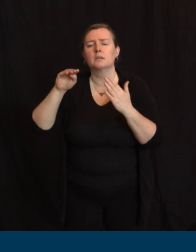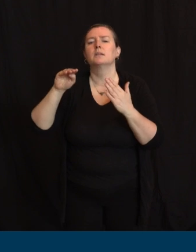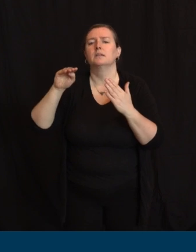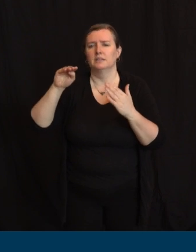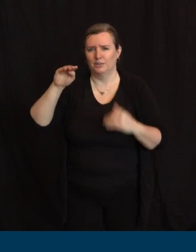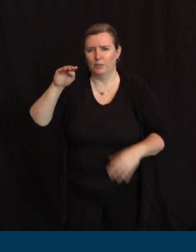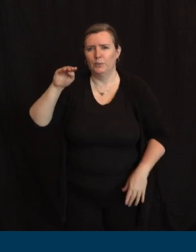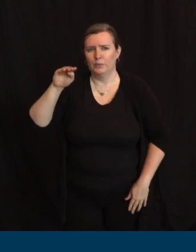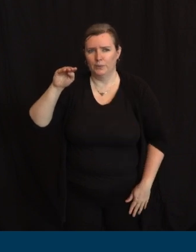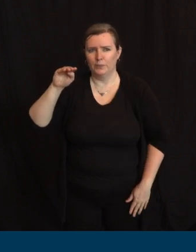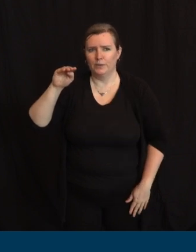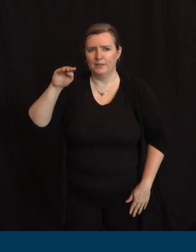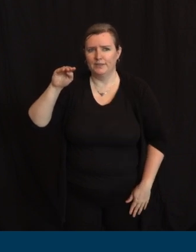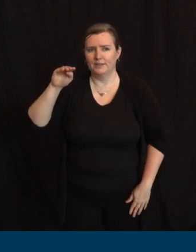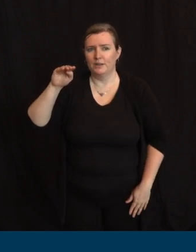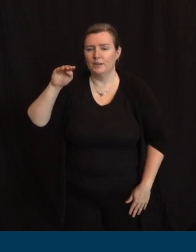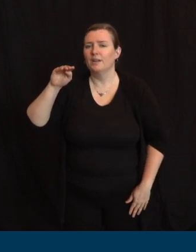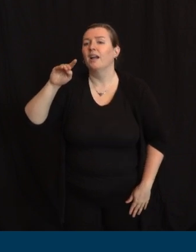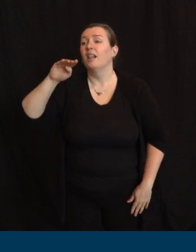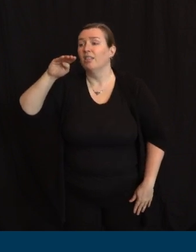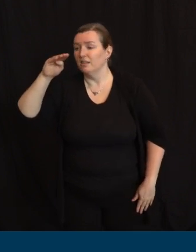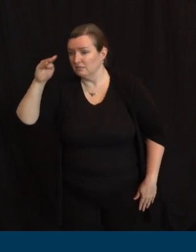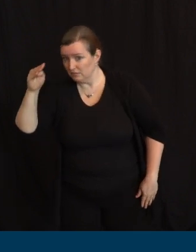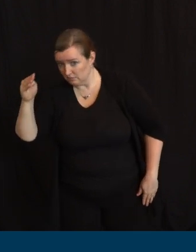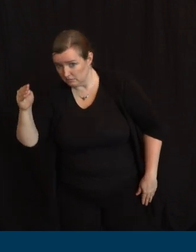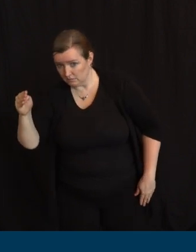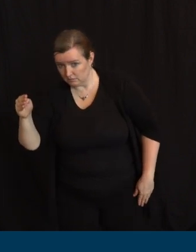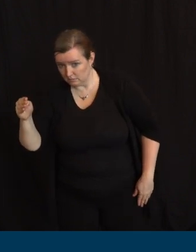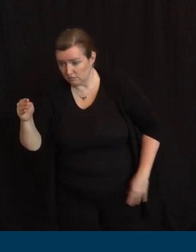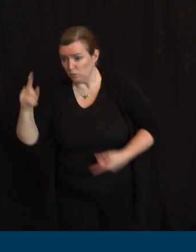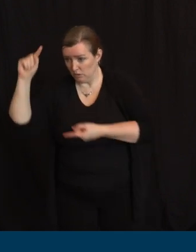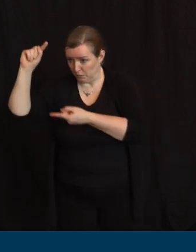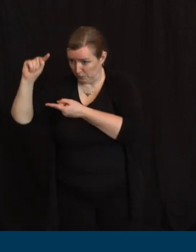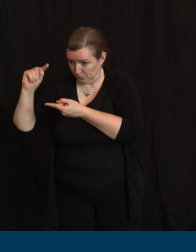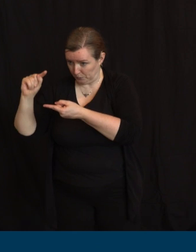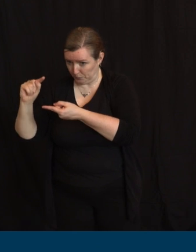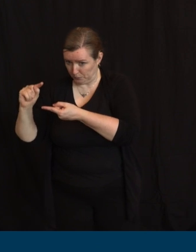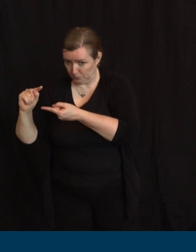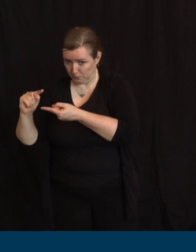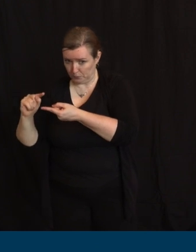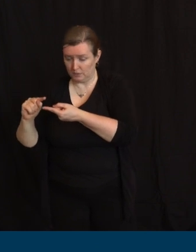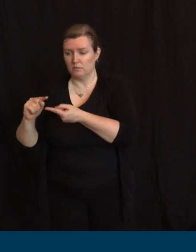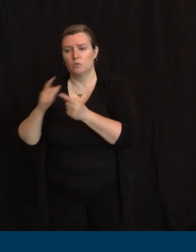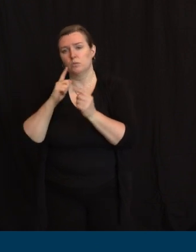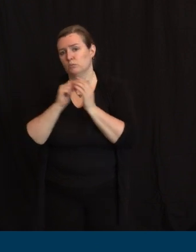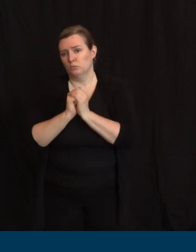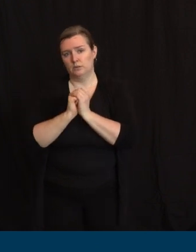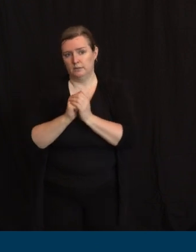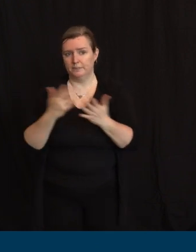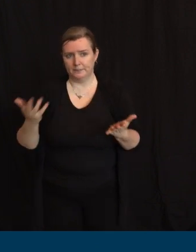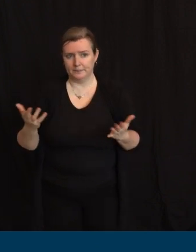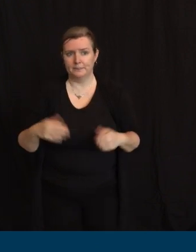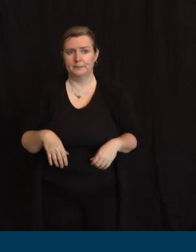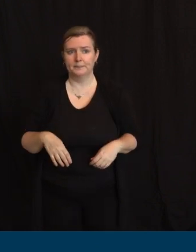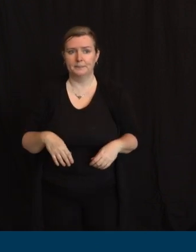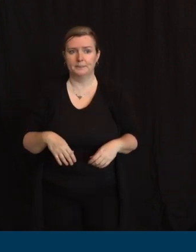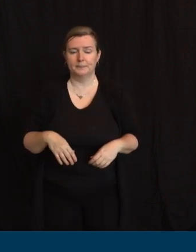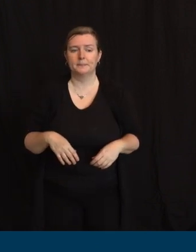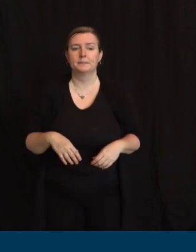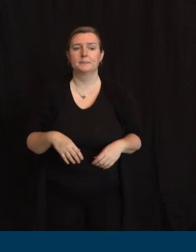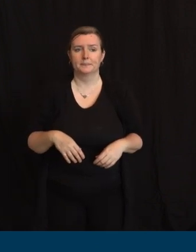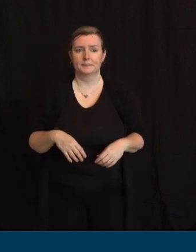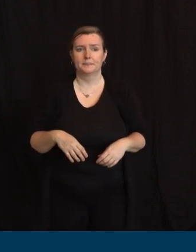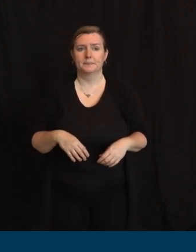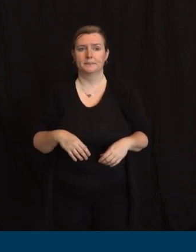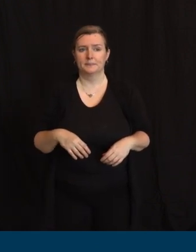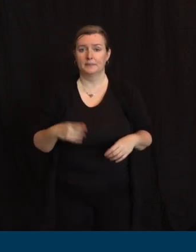distancing. Then we need to make sure, and this will be, I'm sure, a subject of discussion with the president and vice president this afternoon. It certainly